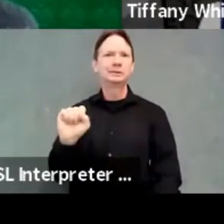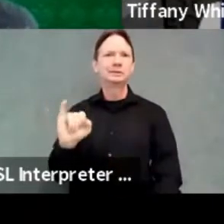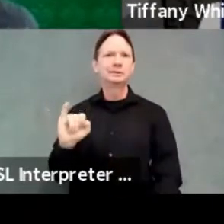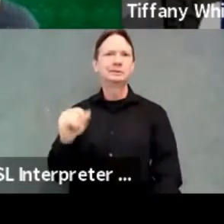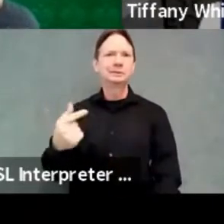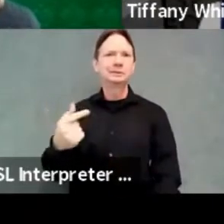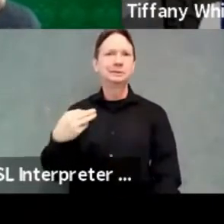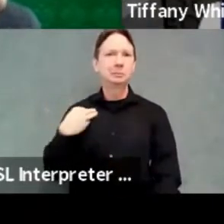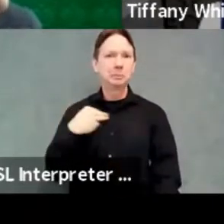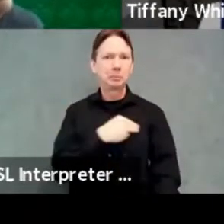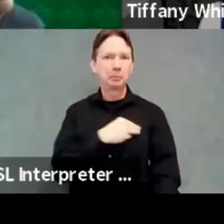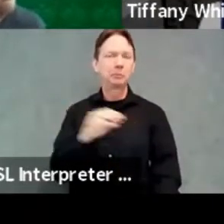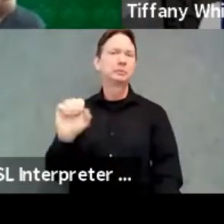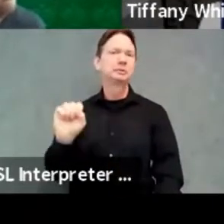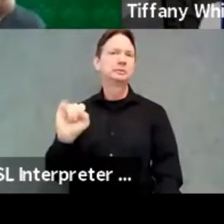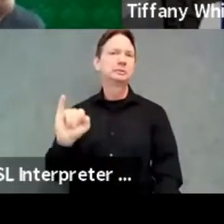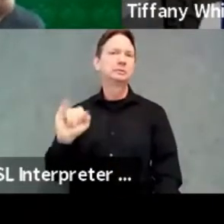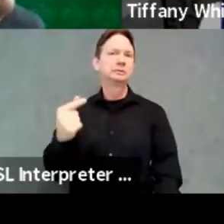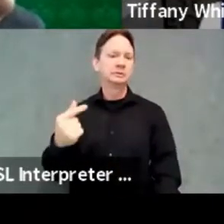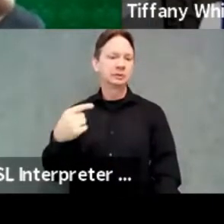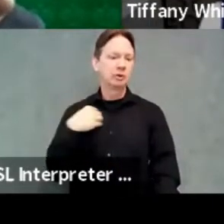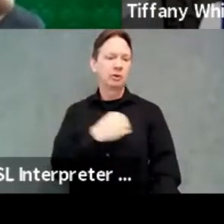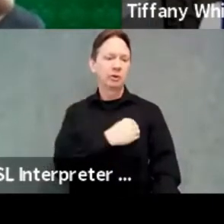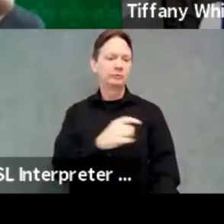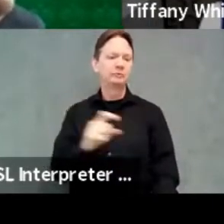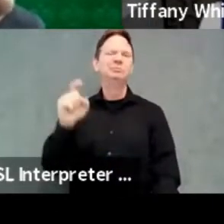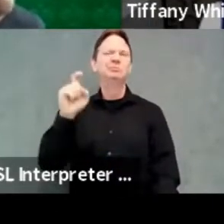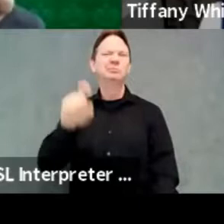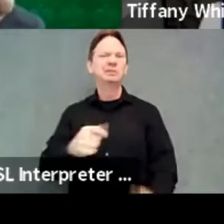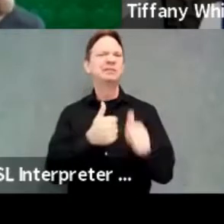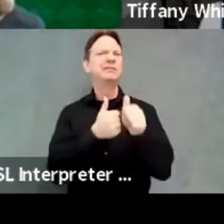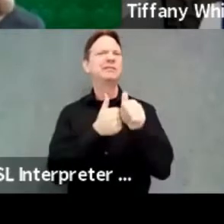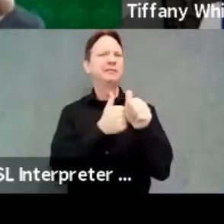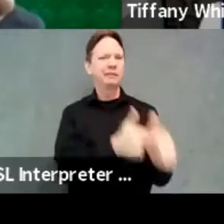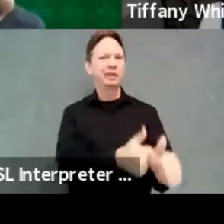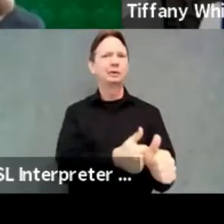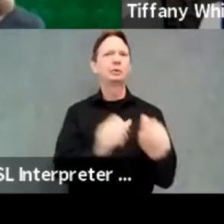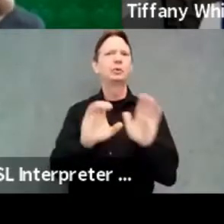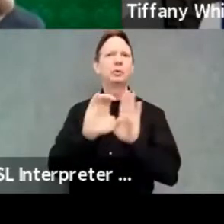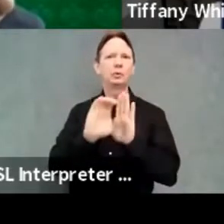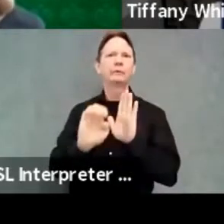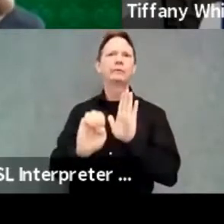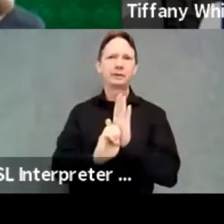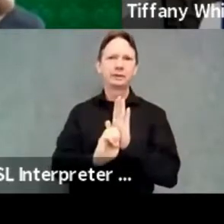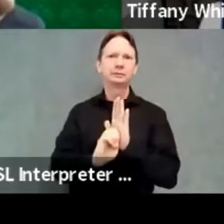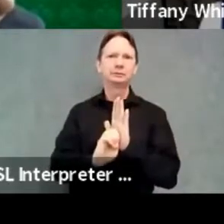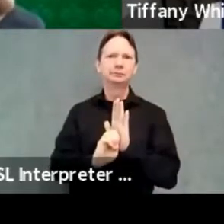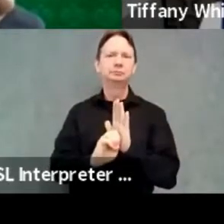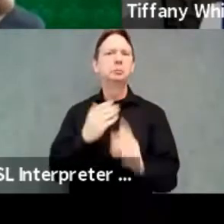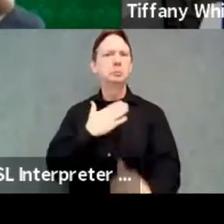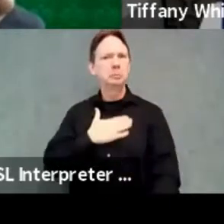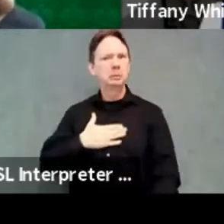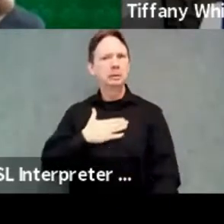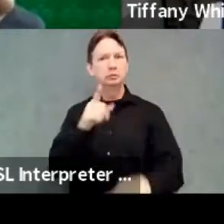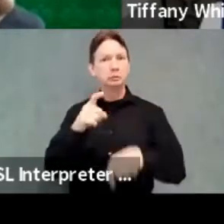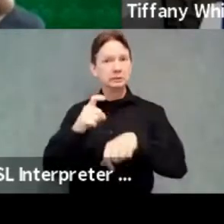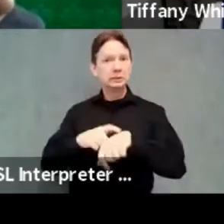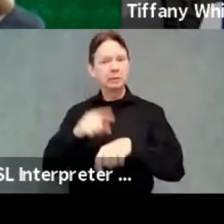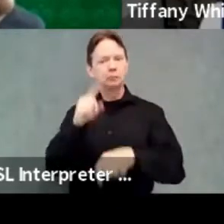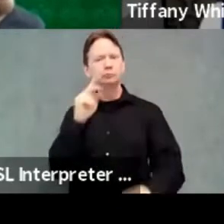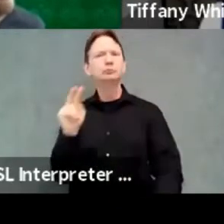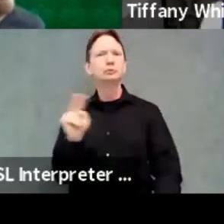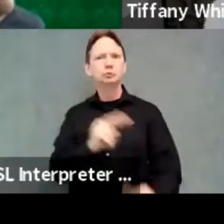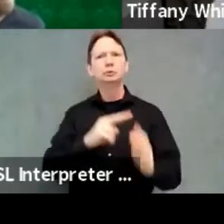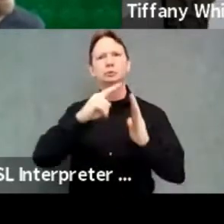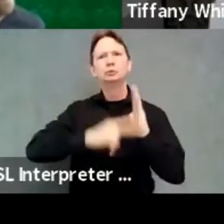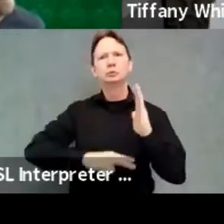lives and also in our service to the association. So it's another document that you want to probably take a look at some point. There is another page